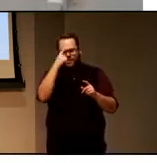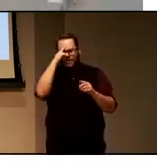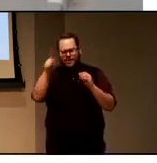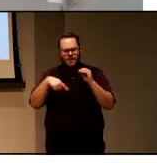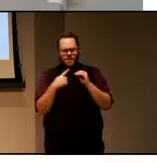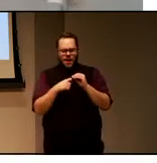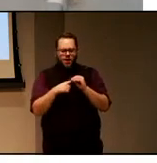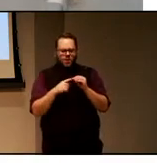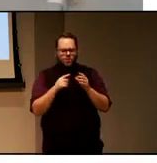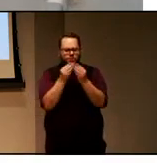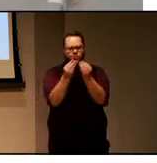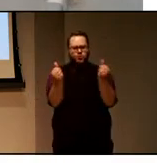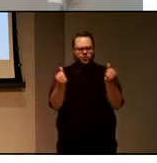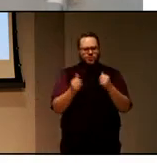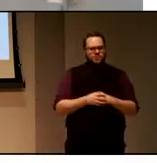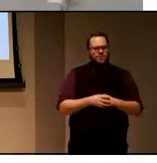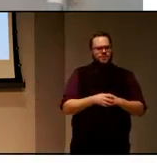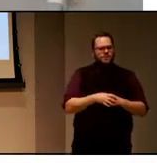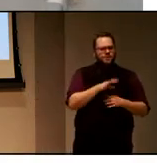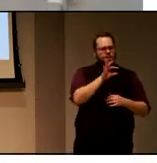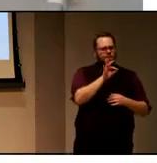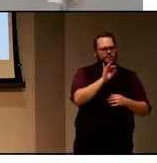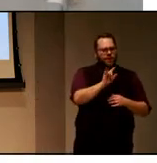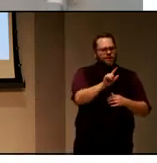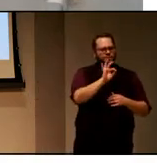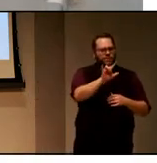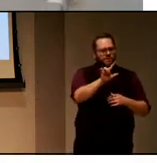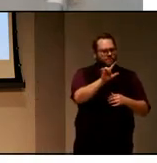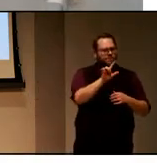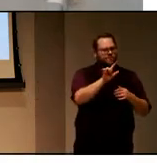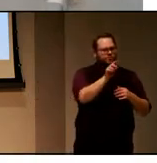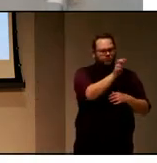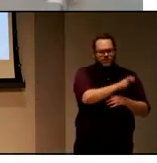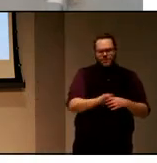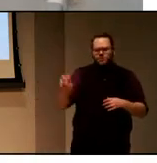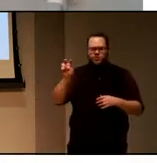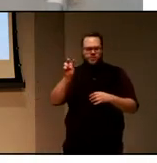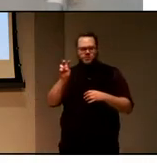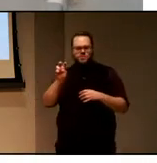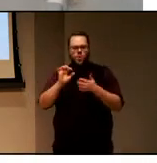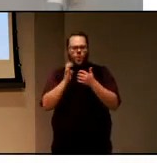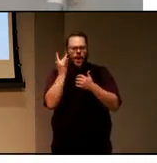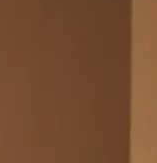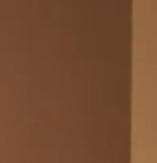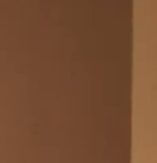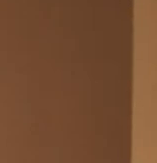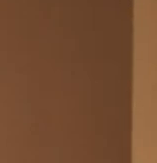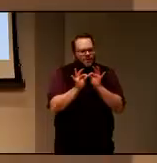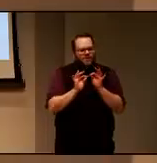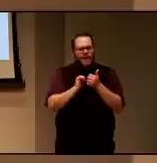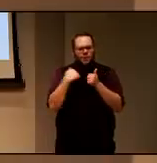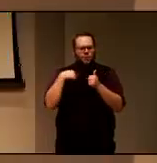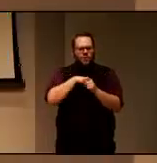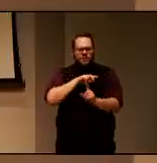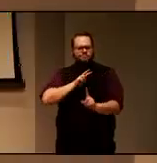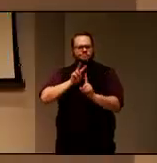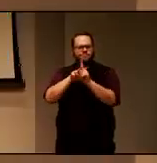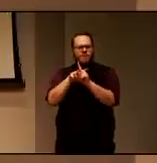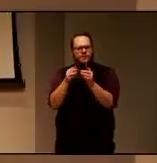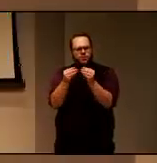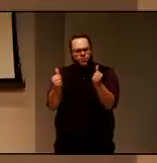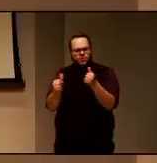why an equitable transition from fossil fuels matters, and how we can implement solutions and protections.